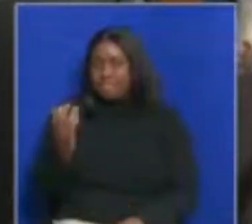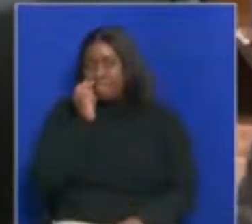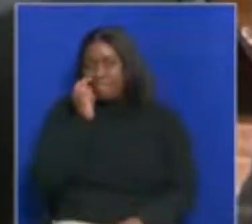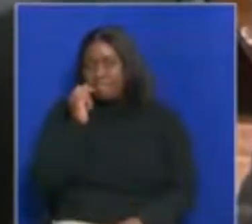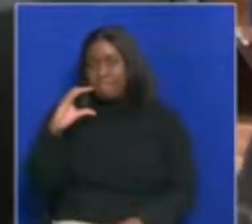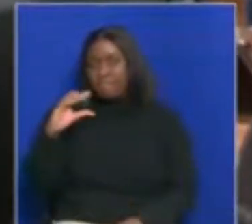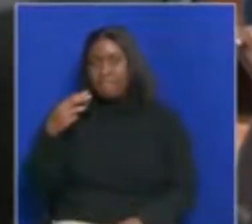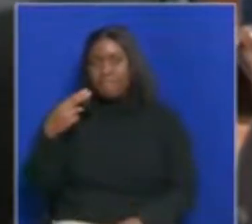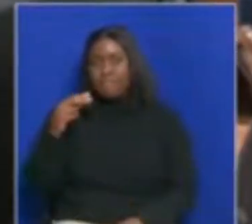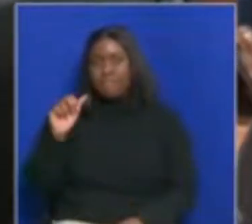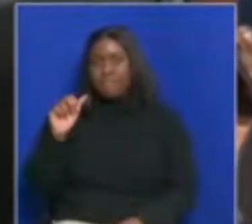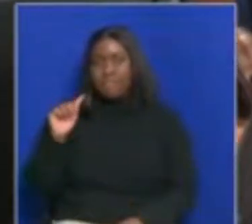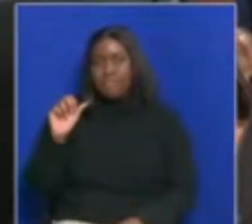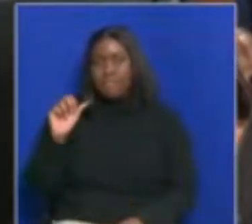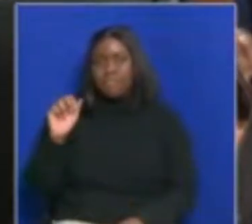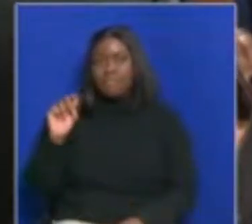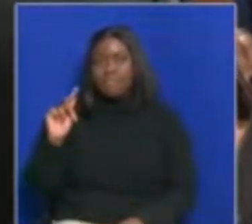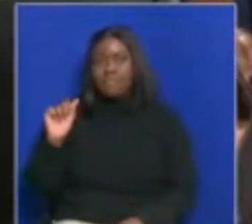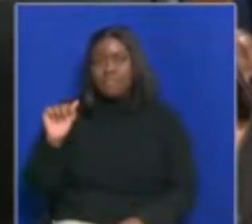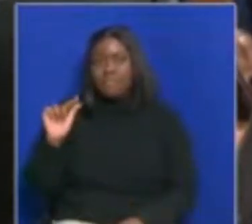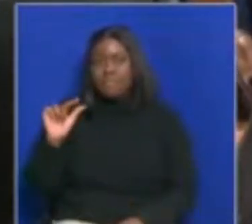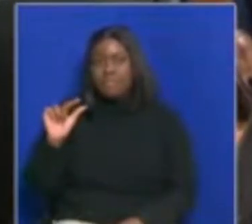Thank you, Chair.